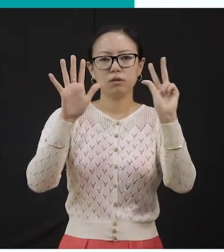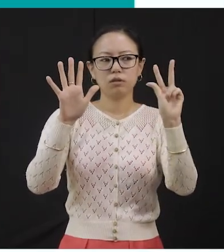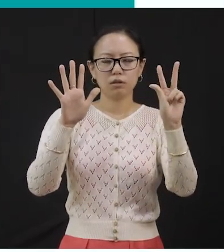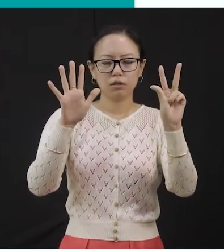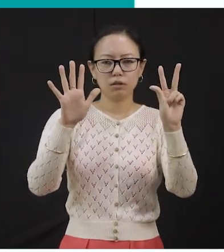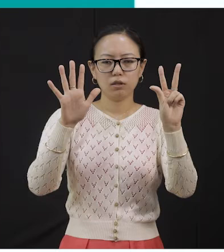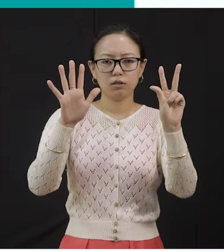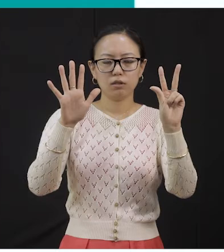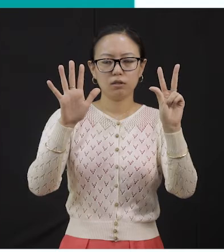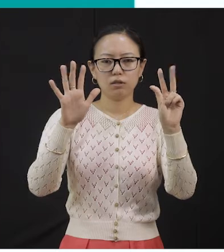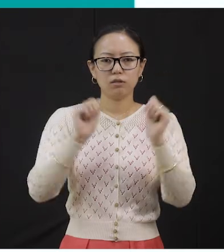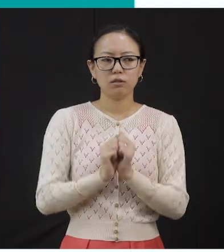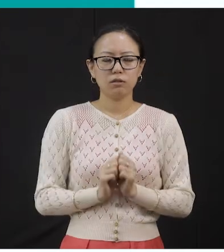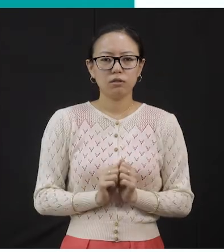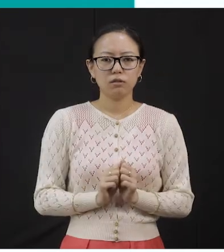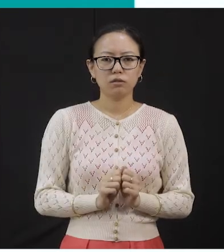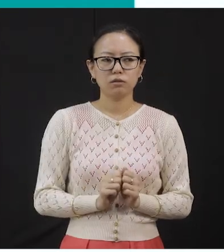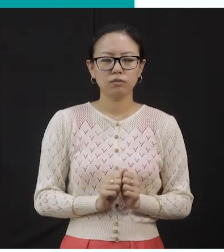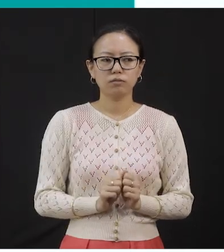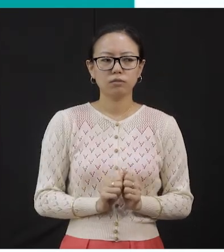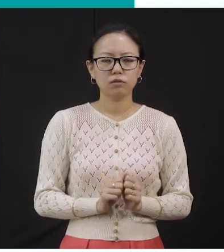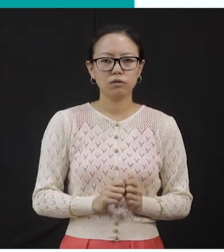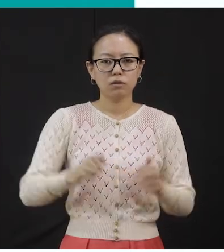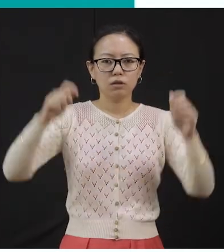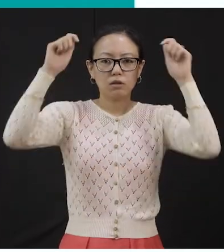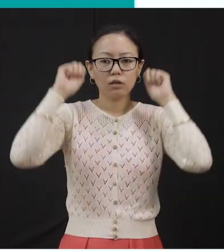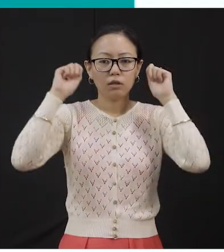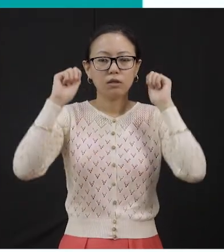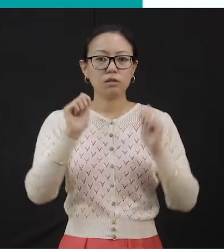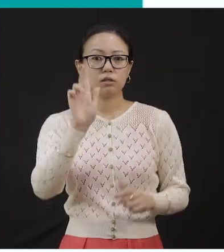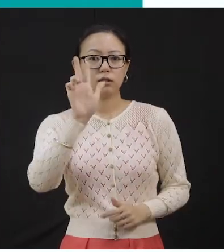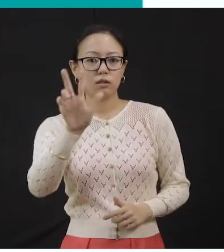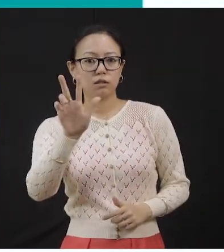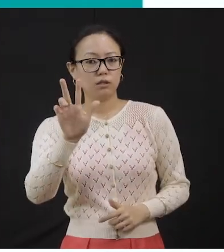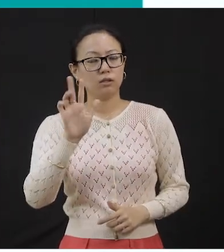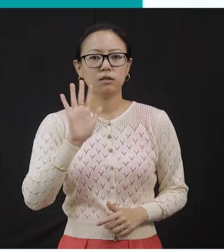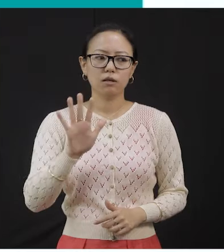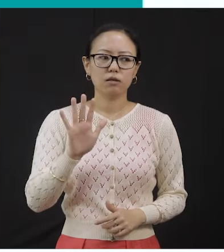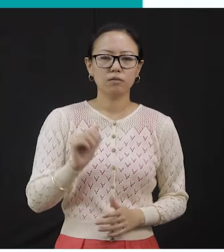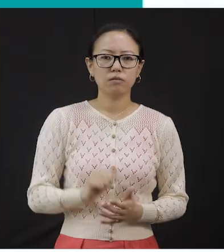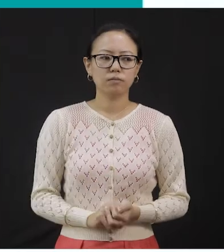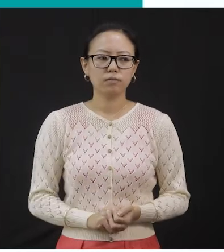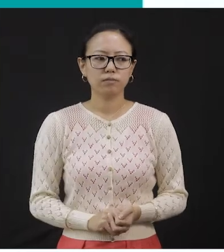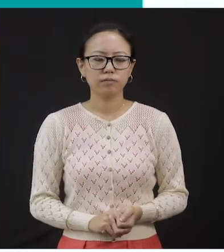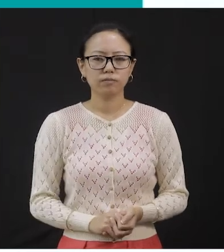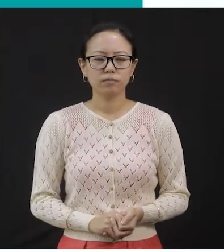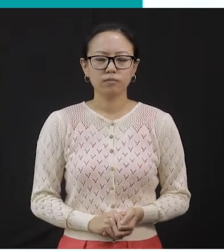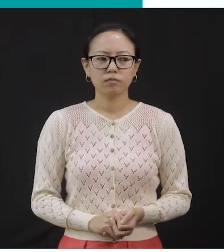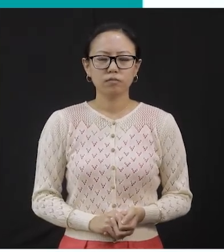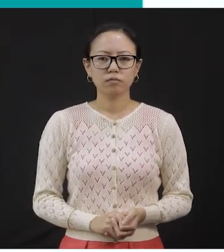7, 8. How many hats are here? Yes, it is 8 hats are